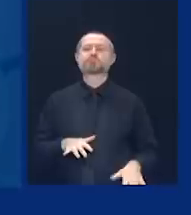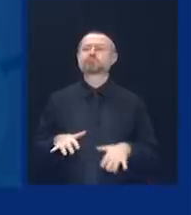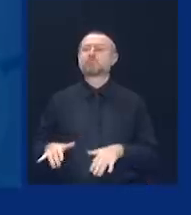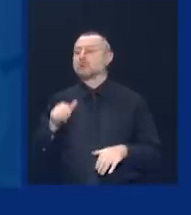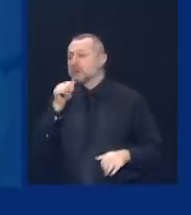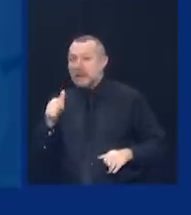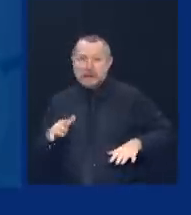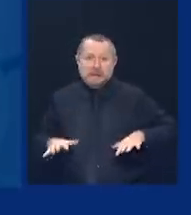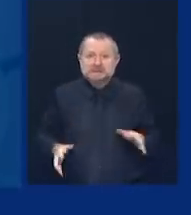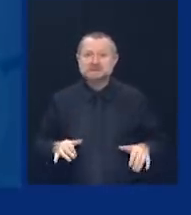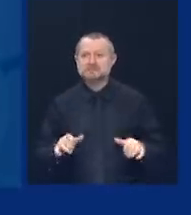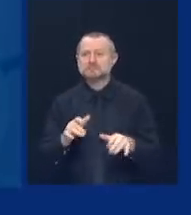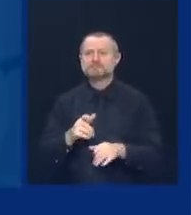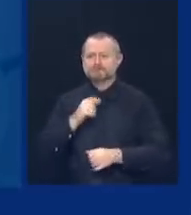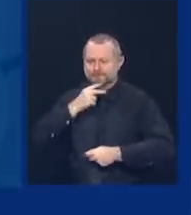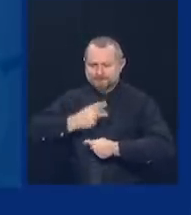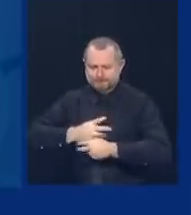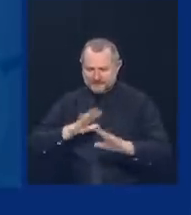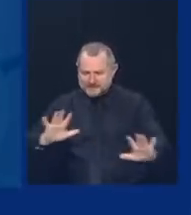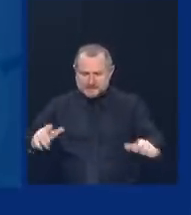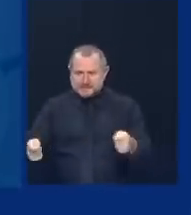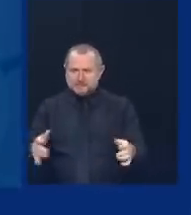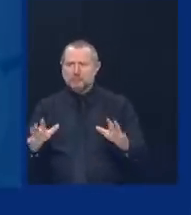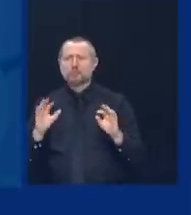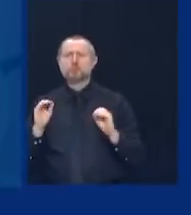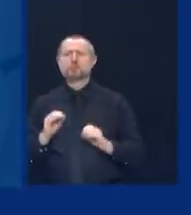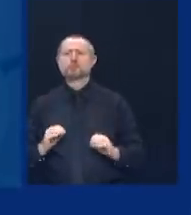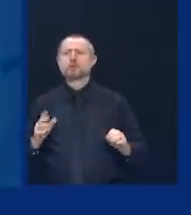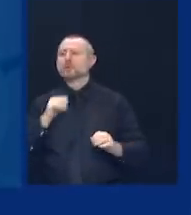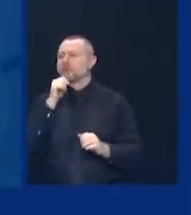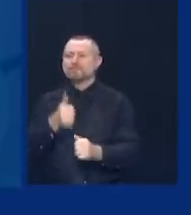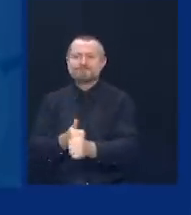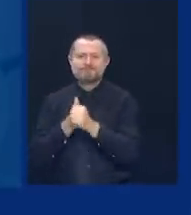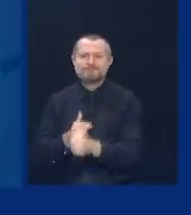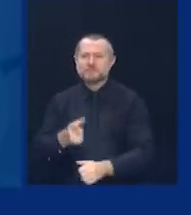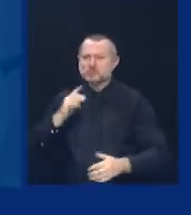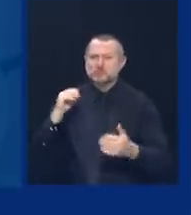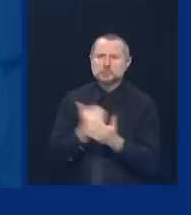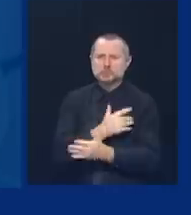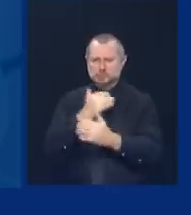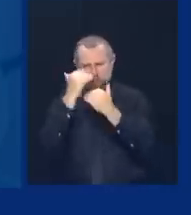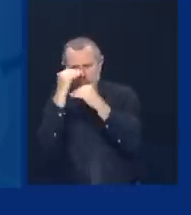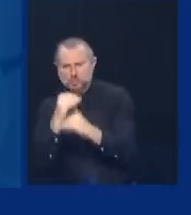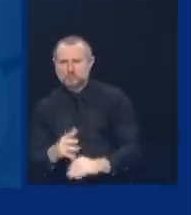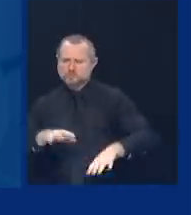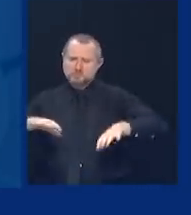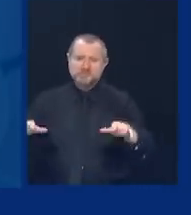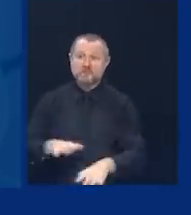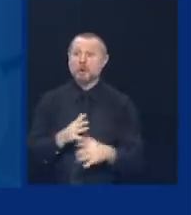precautions, and they didn't adopt the behavior, and now it's real.